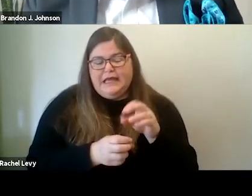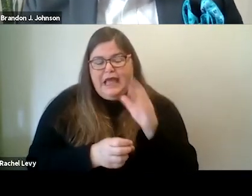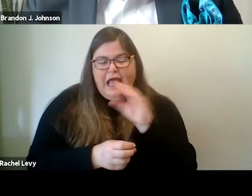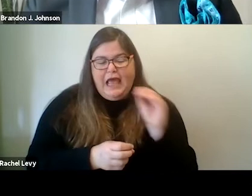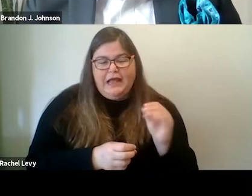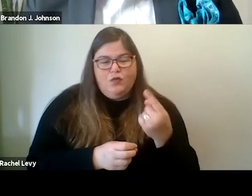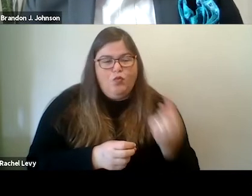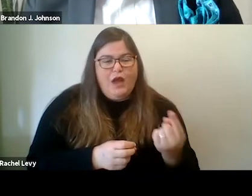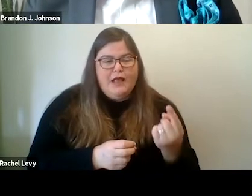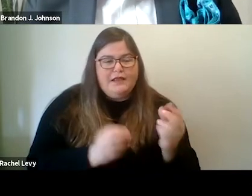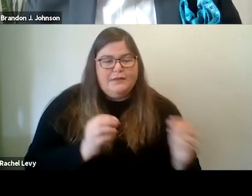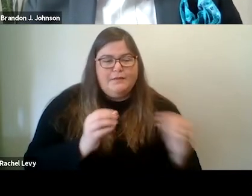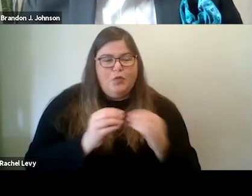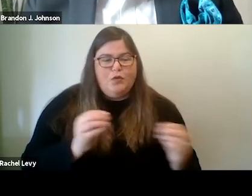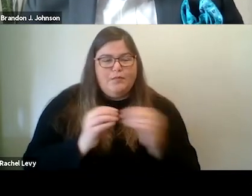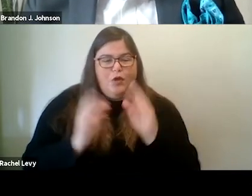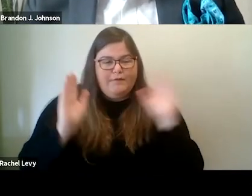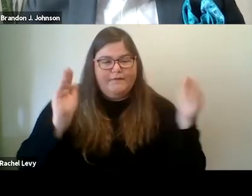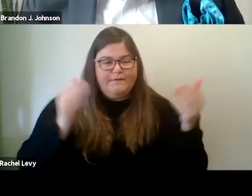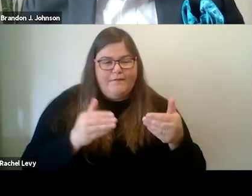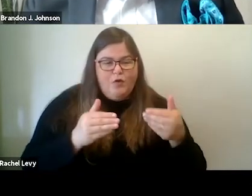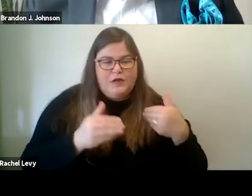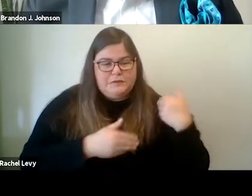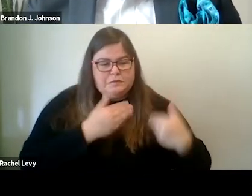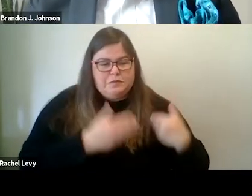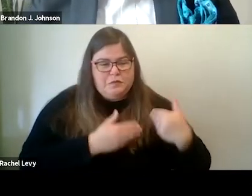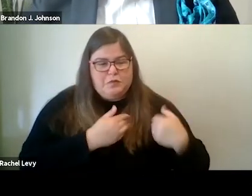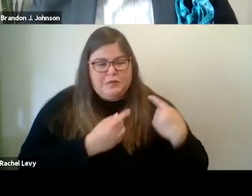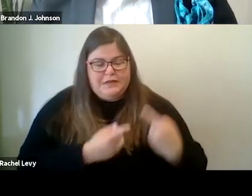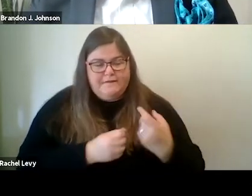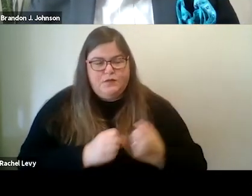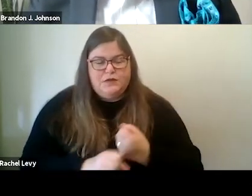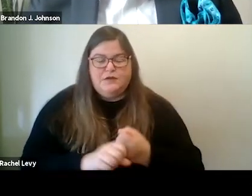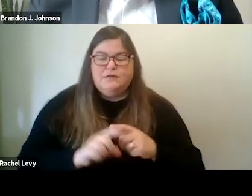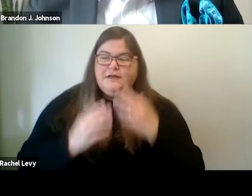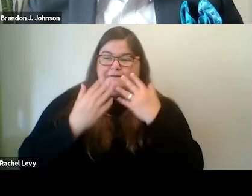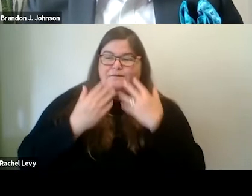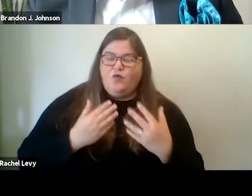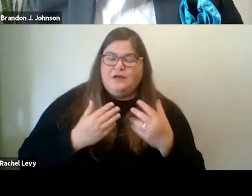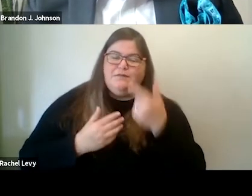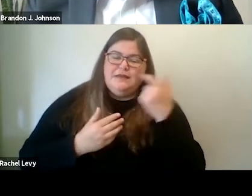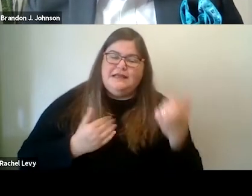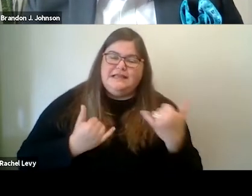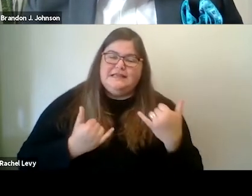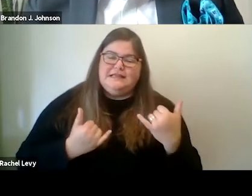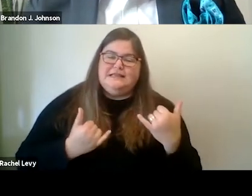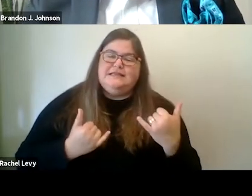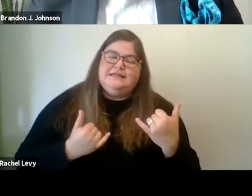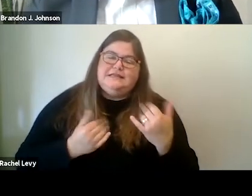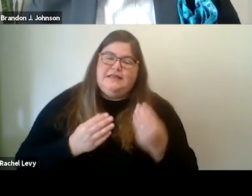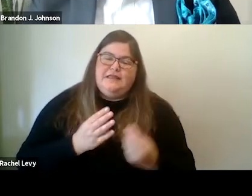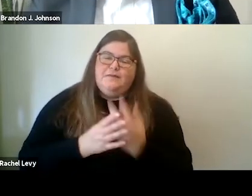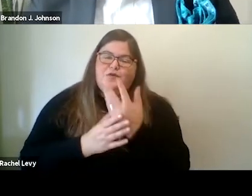gotten increased focus over the past few years. Unfortunately, due to the emergence of some new